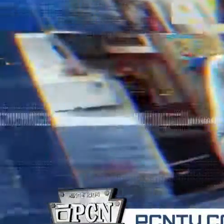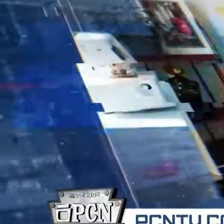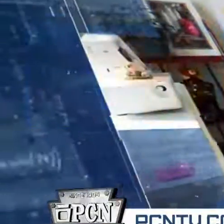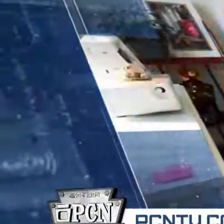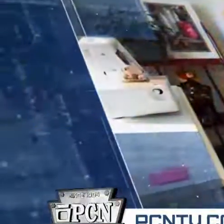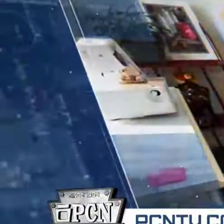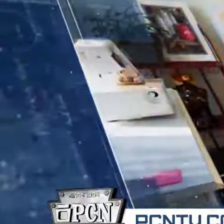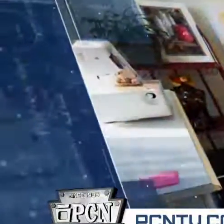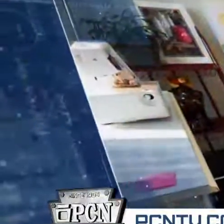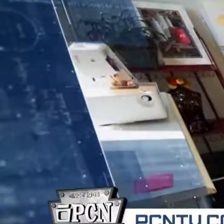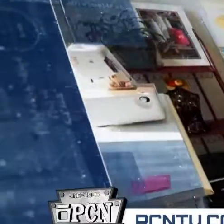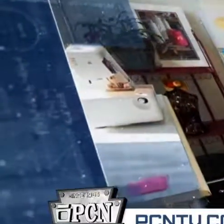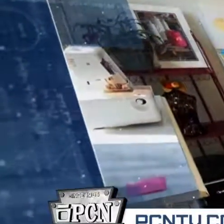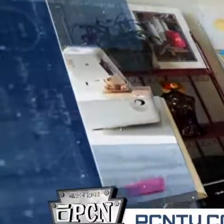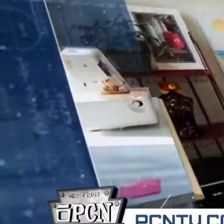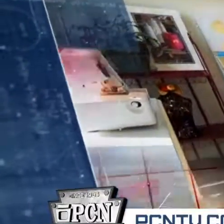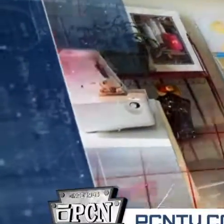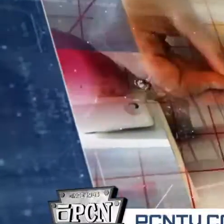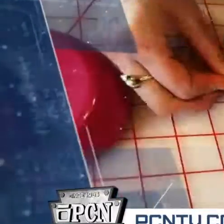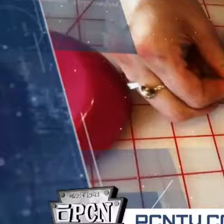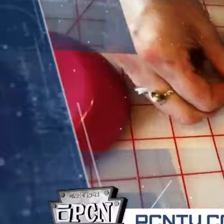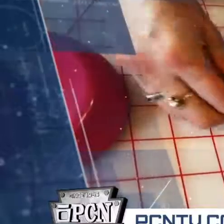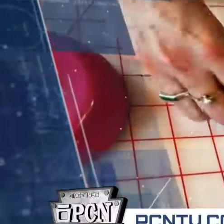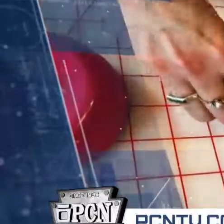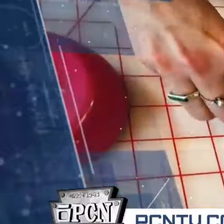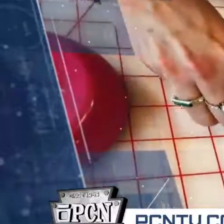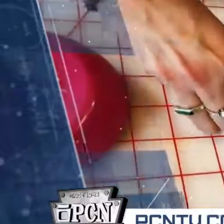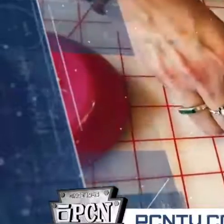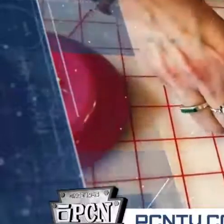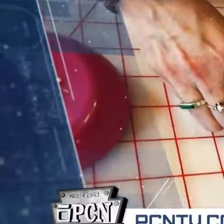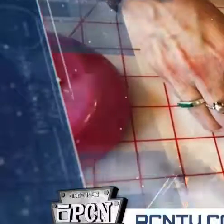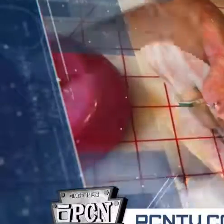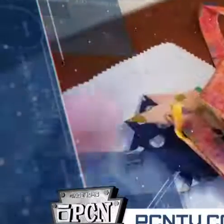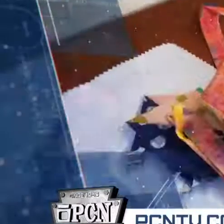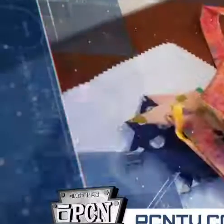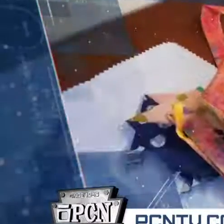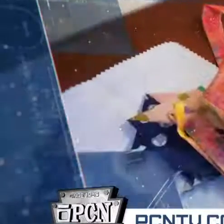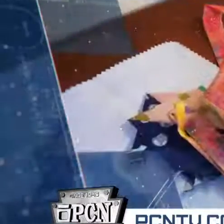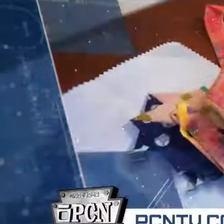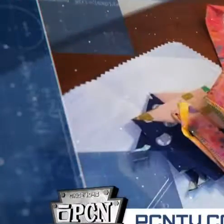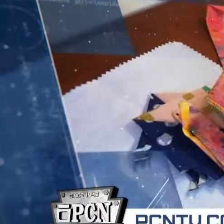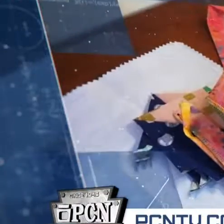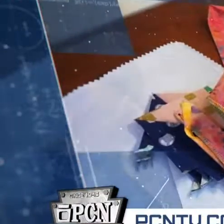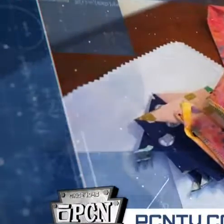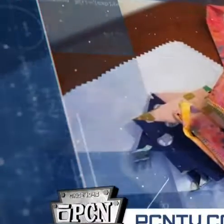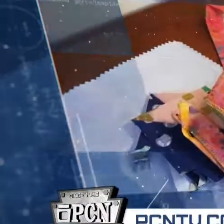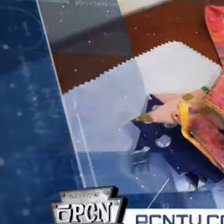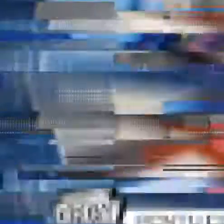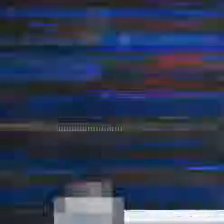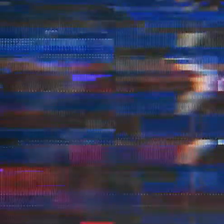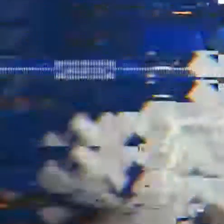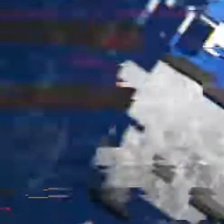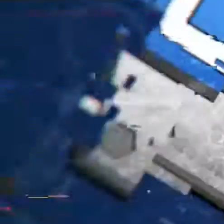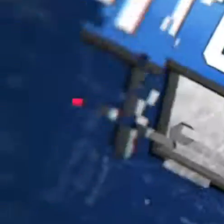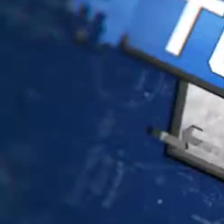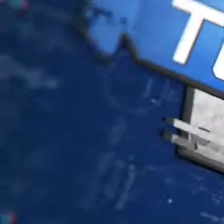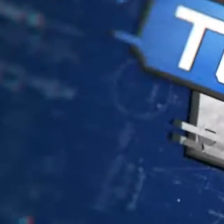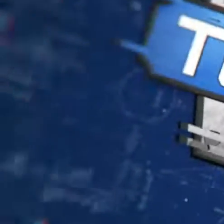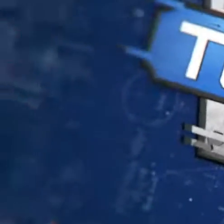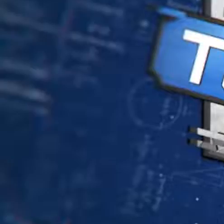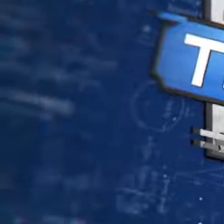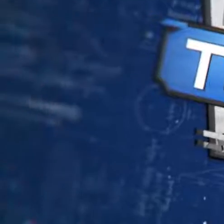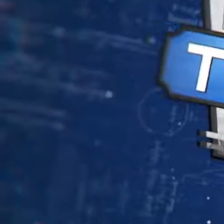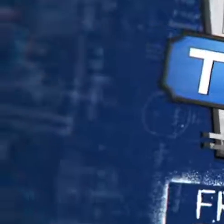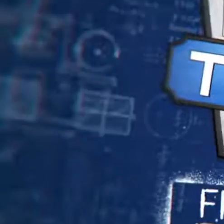directly from employees on the front lines making masks, hand sanitizer, and other products needed to combat COVID-19. From changing operations